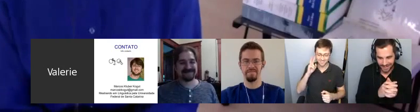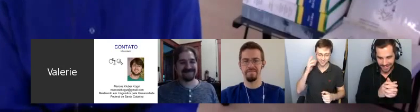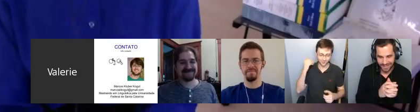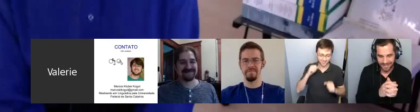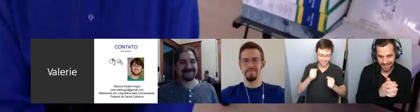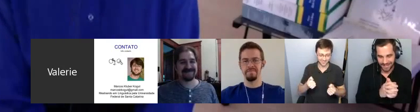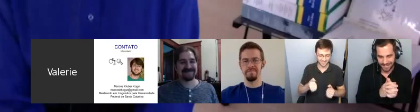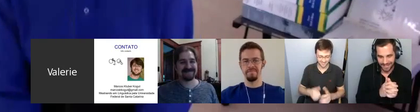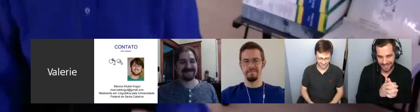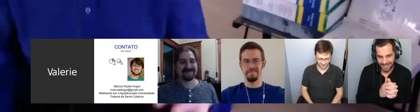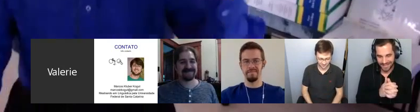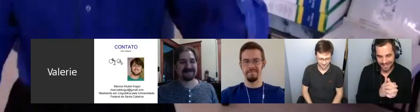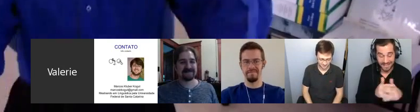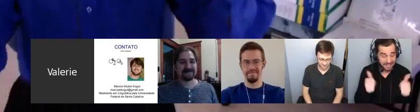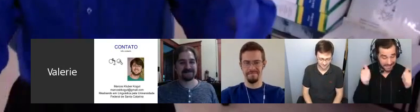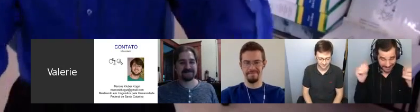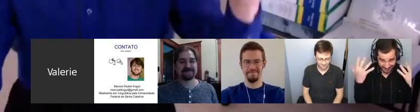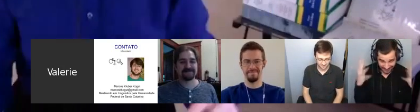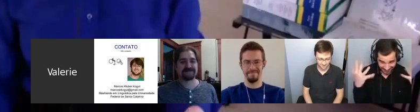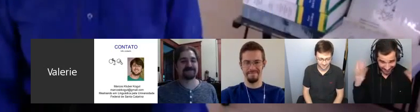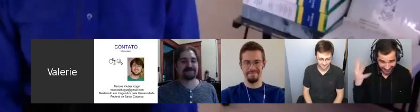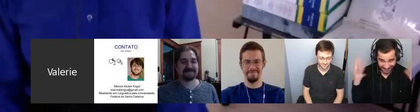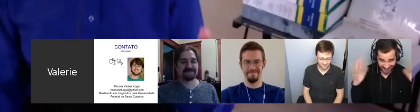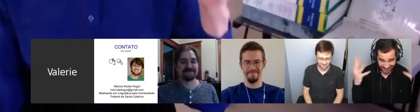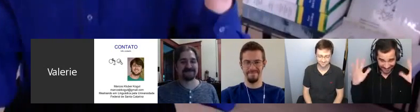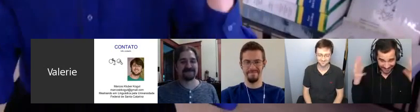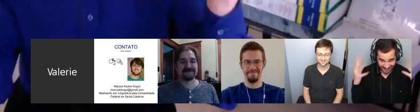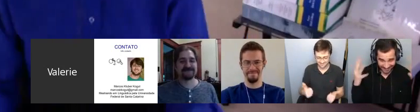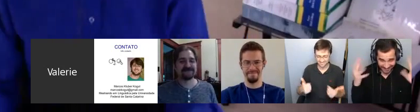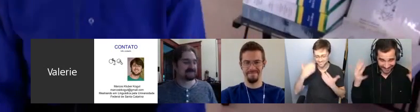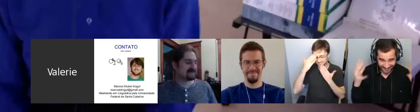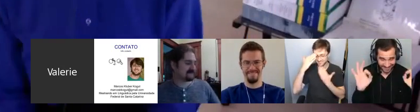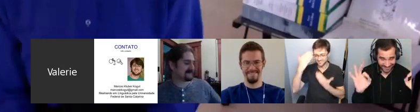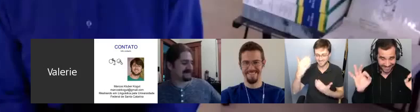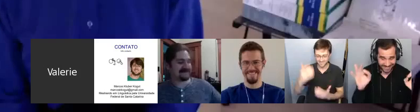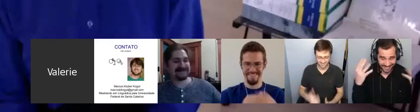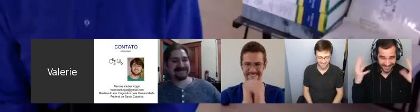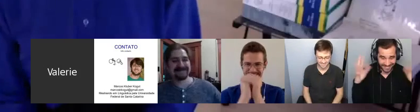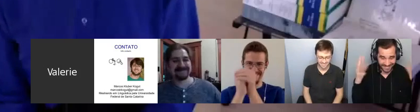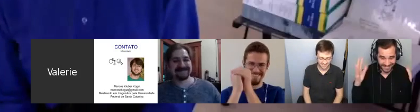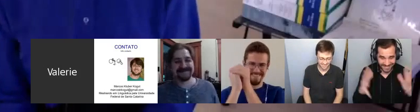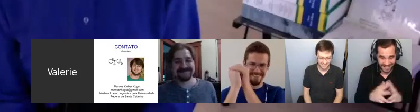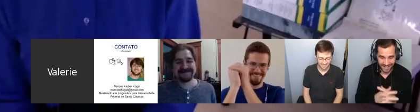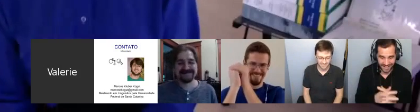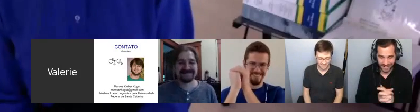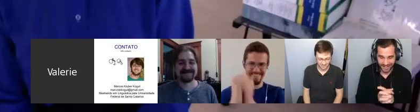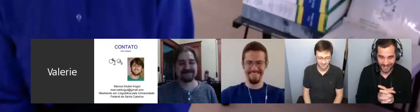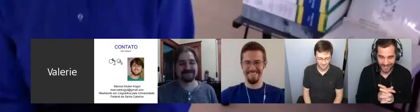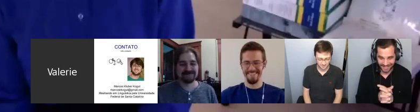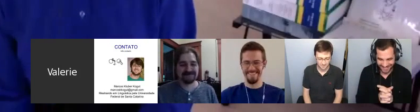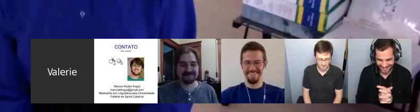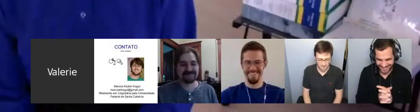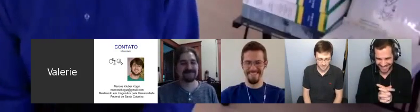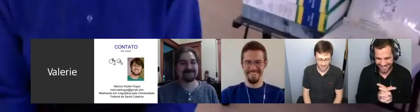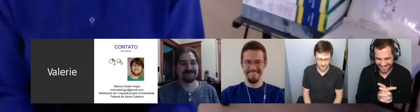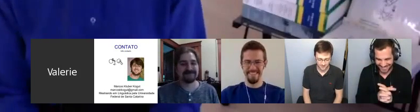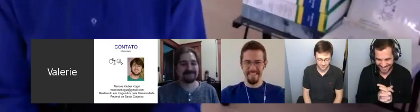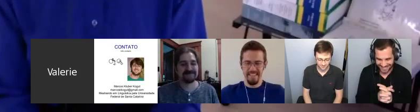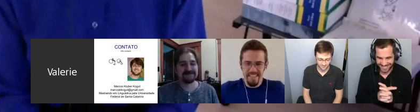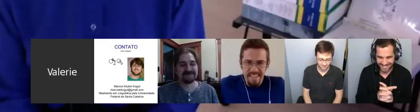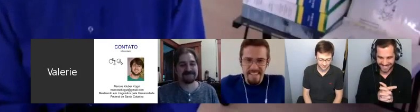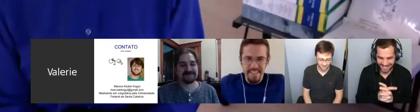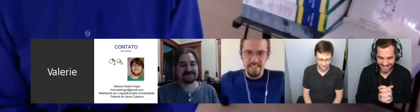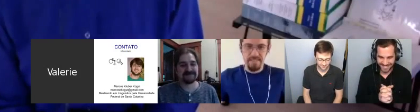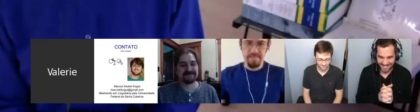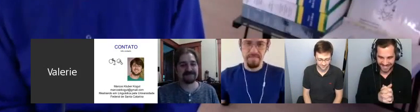Wow, very congratulations. Woo, that's terrific. So, and to explain to everybody, yeah, this is